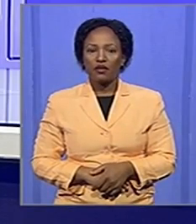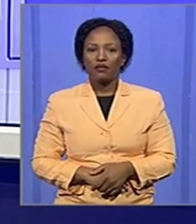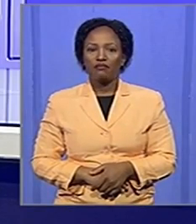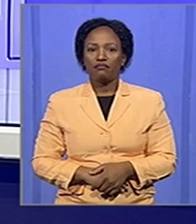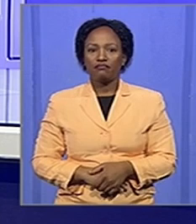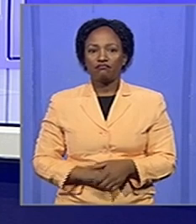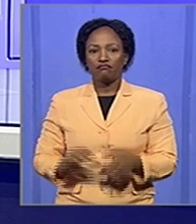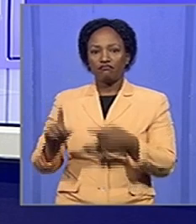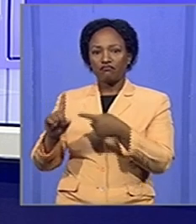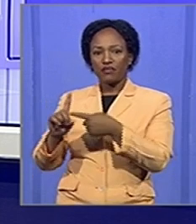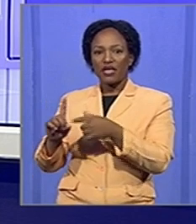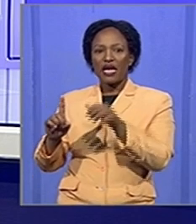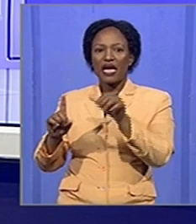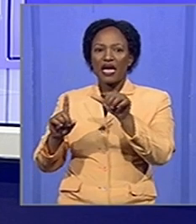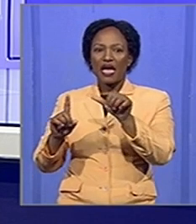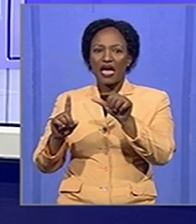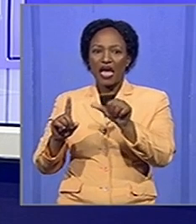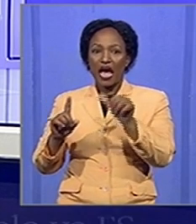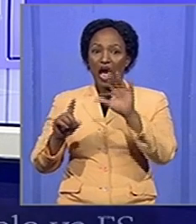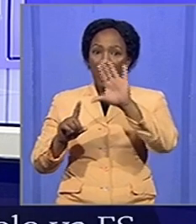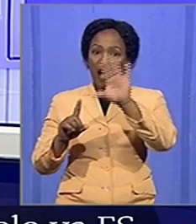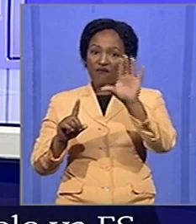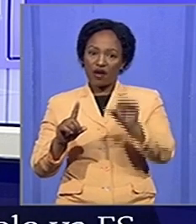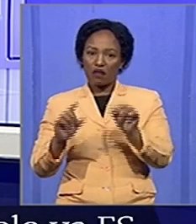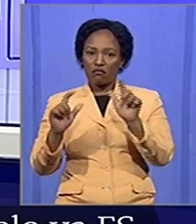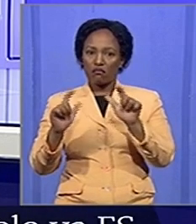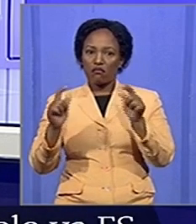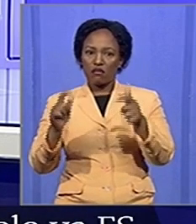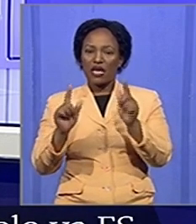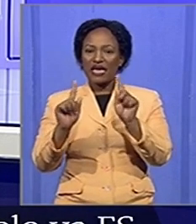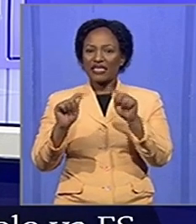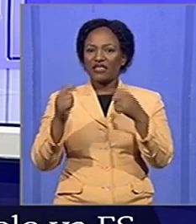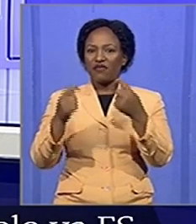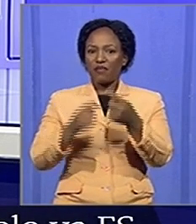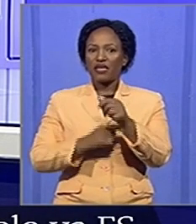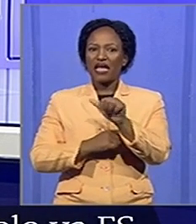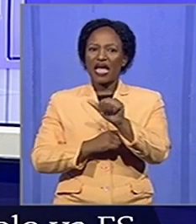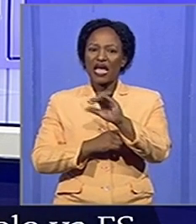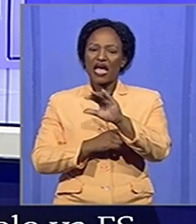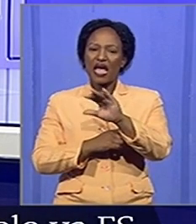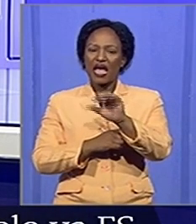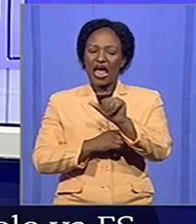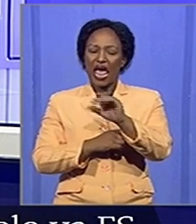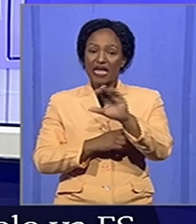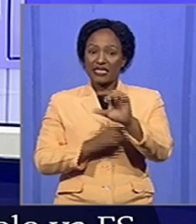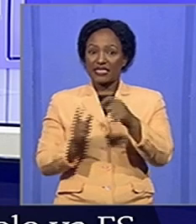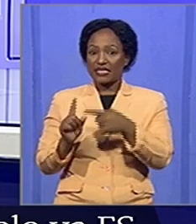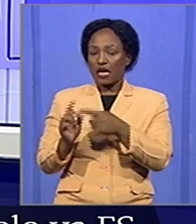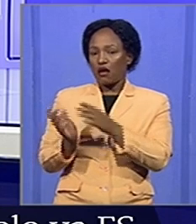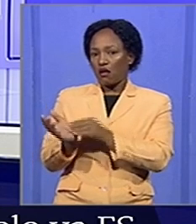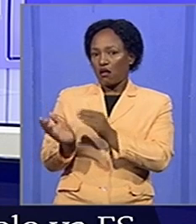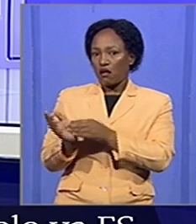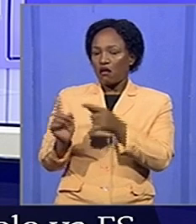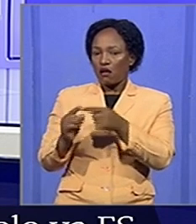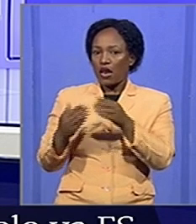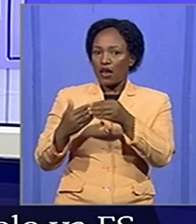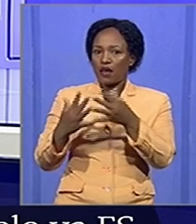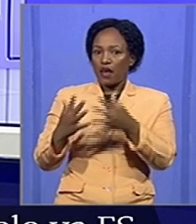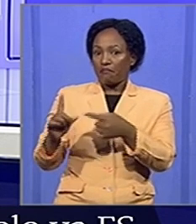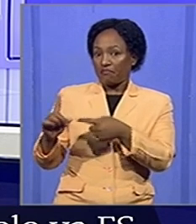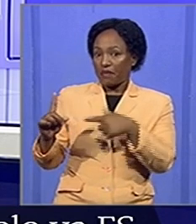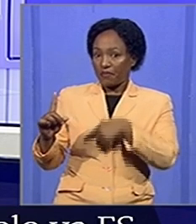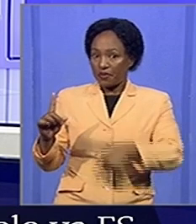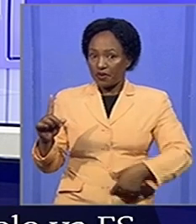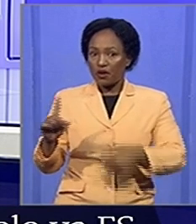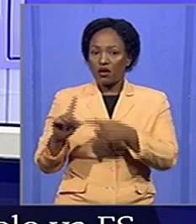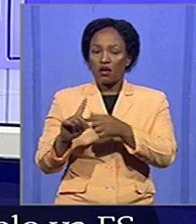Mopresidente wa African Congress of Transformation Ace Magashule o re o na le tshepo ya hore ka la 29 Motsheanong